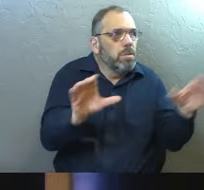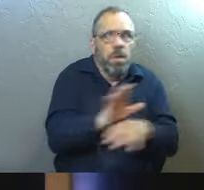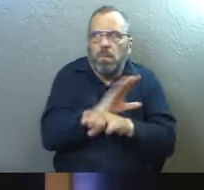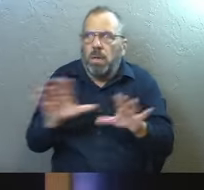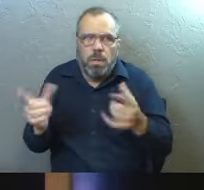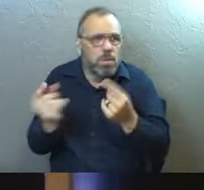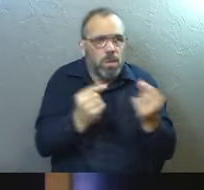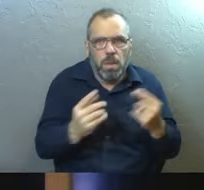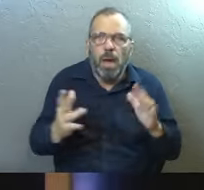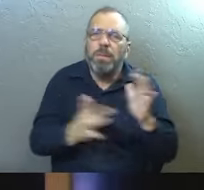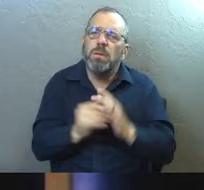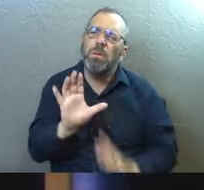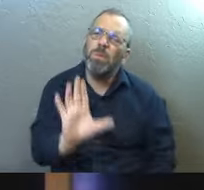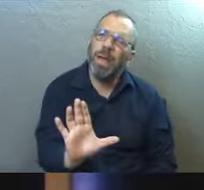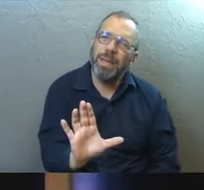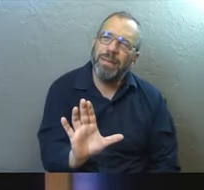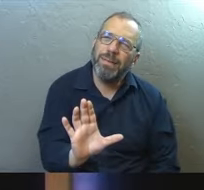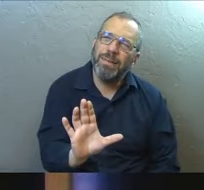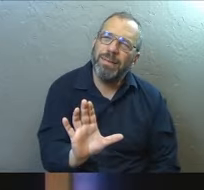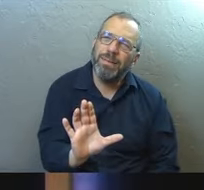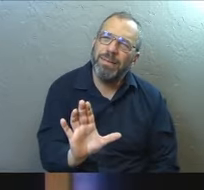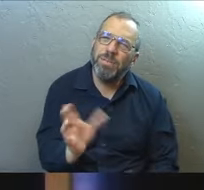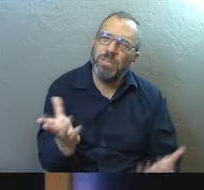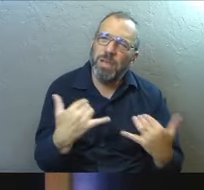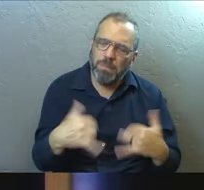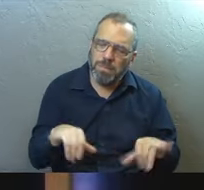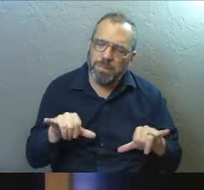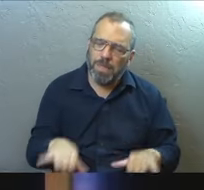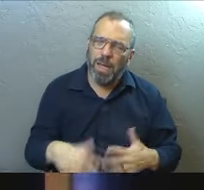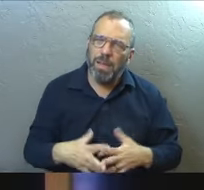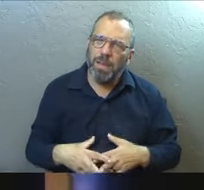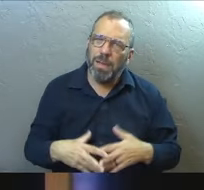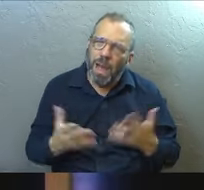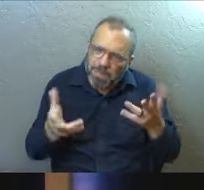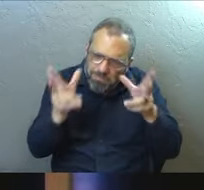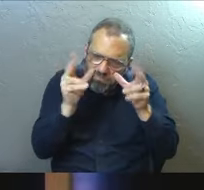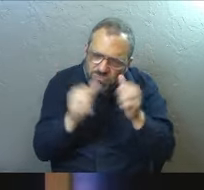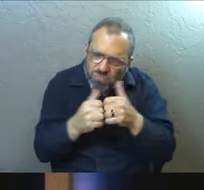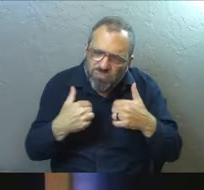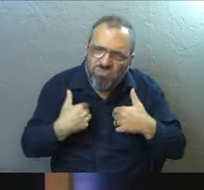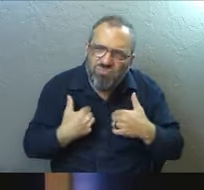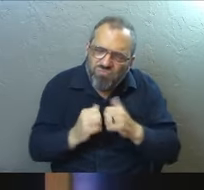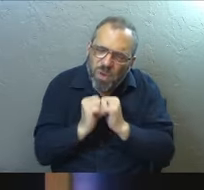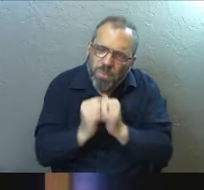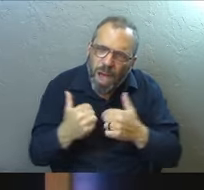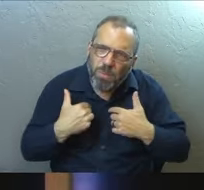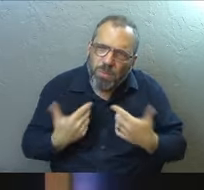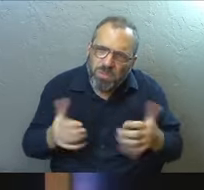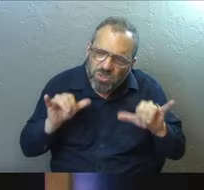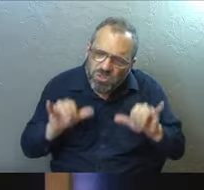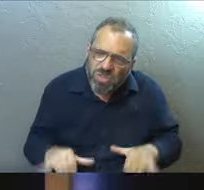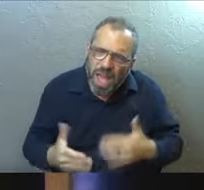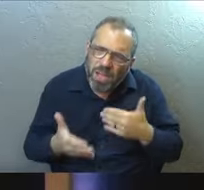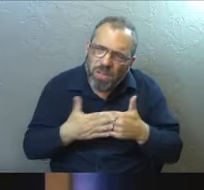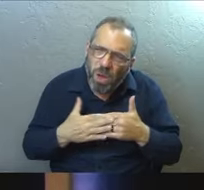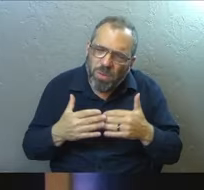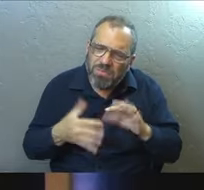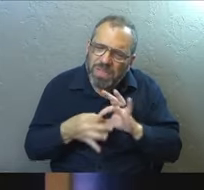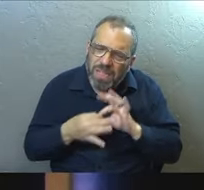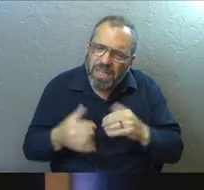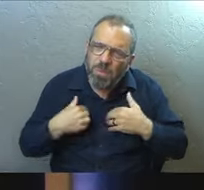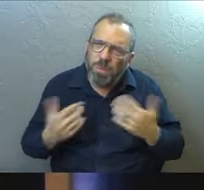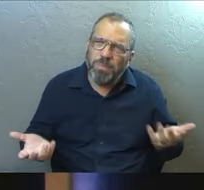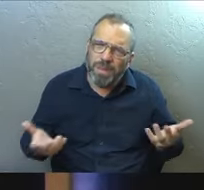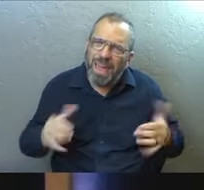get active. But what Jesus wants is like, just be here. Just be with me. Abide, remain, stay close, stay